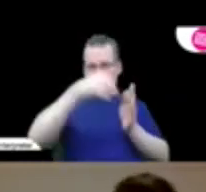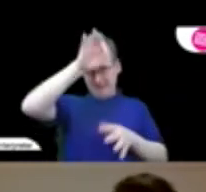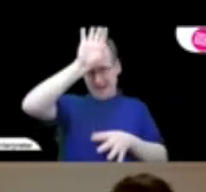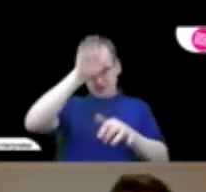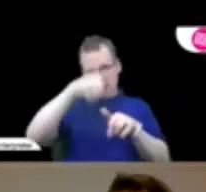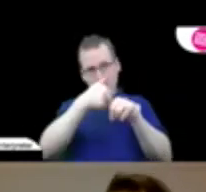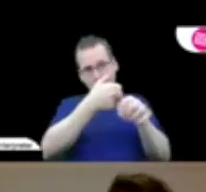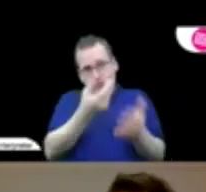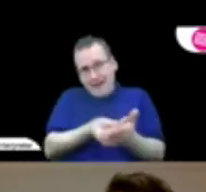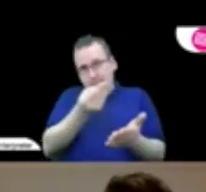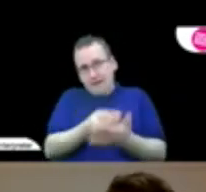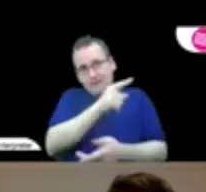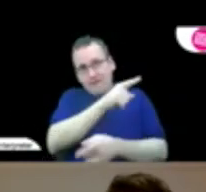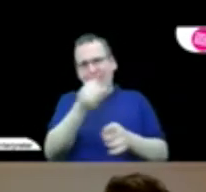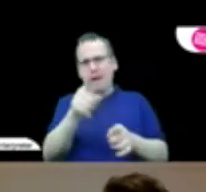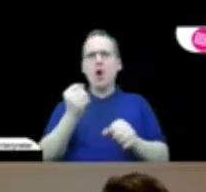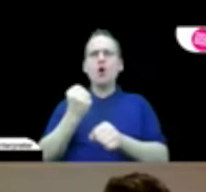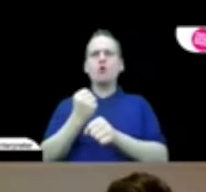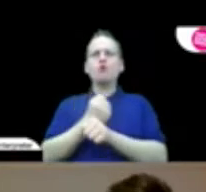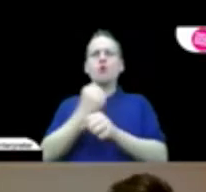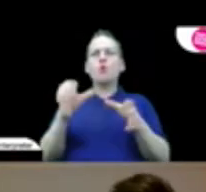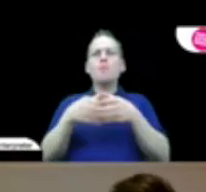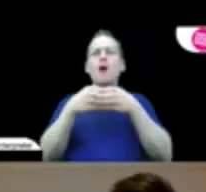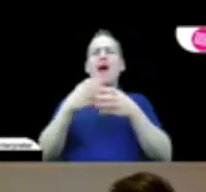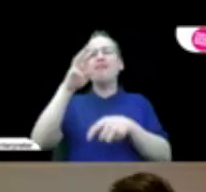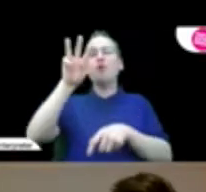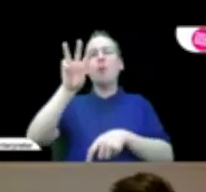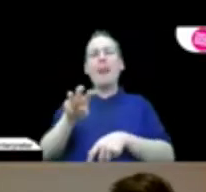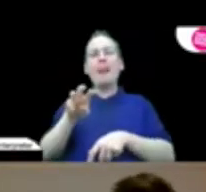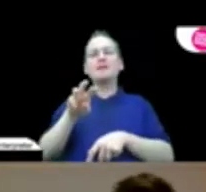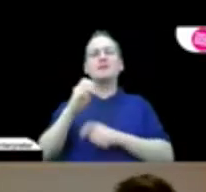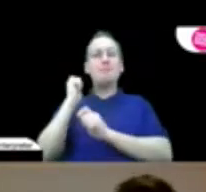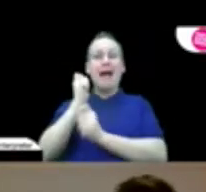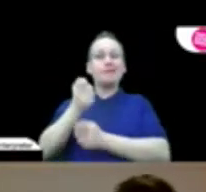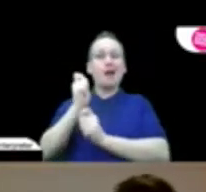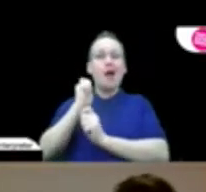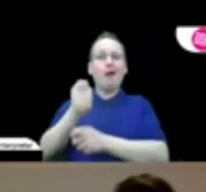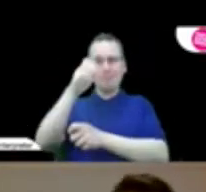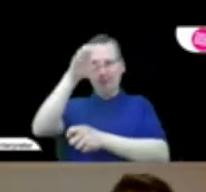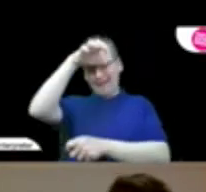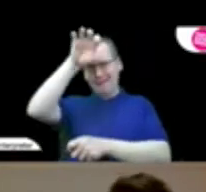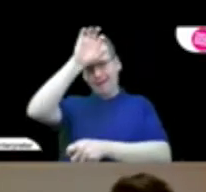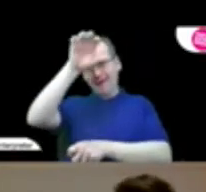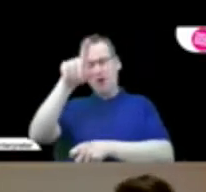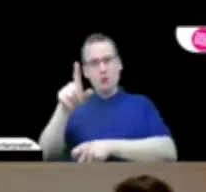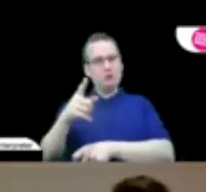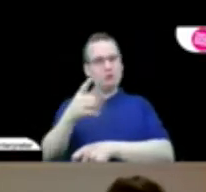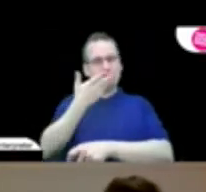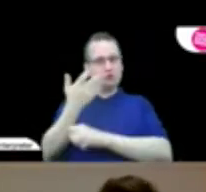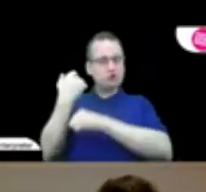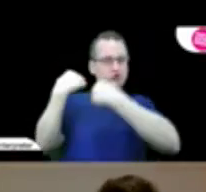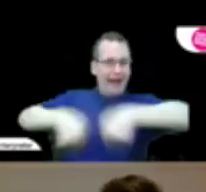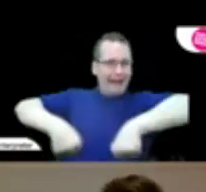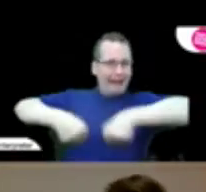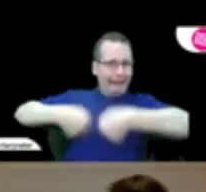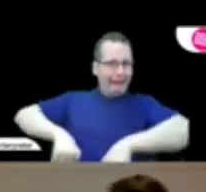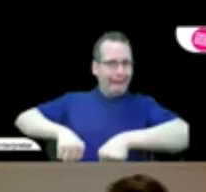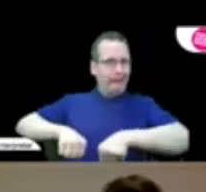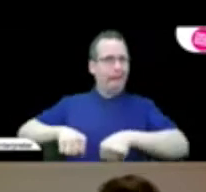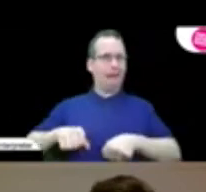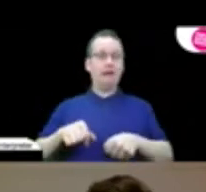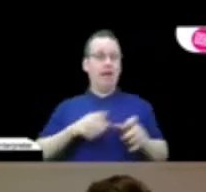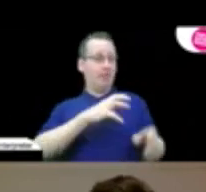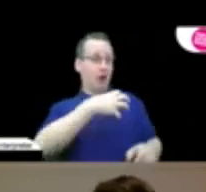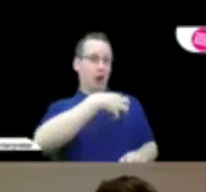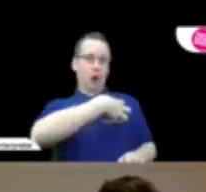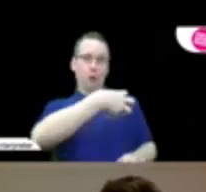money for a group of Welsh miners who were on strike. And in return, the unions